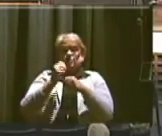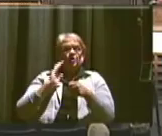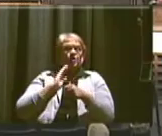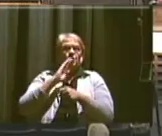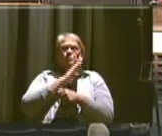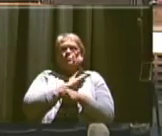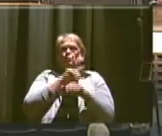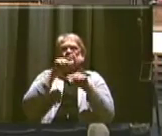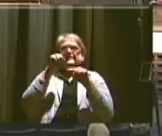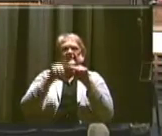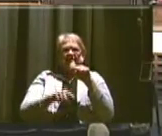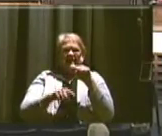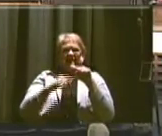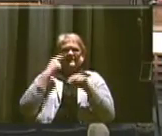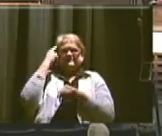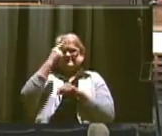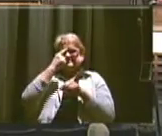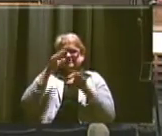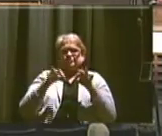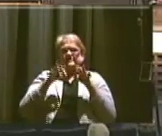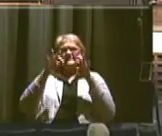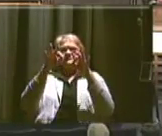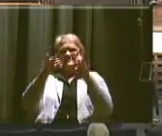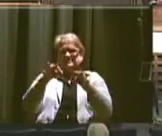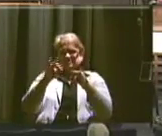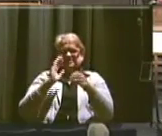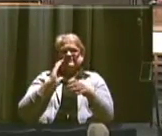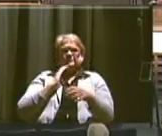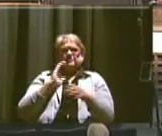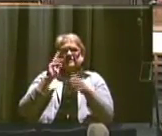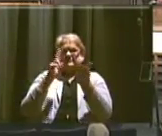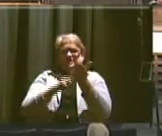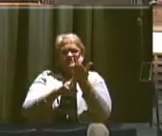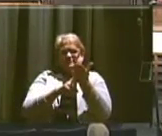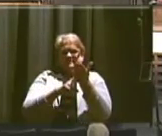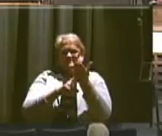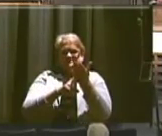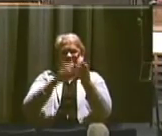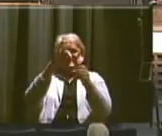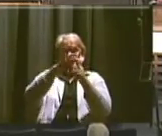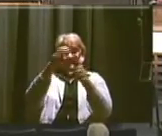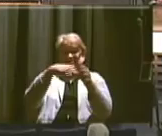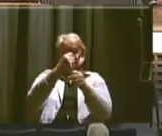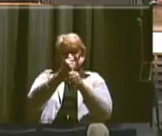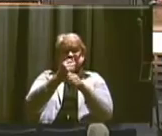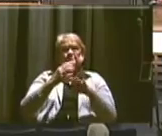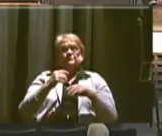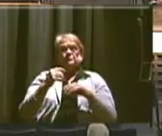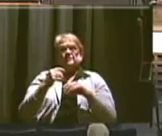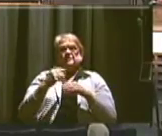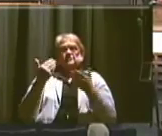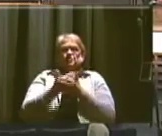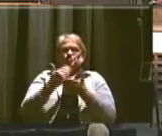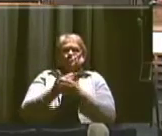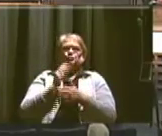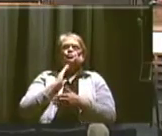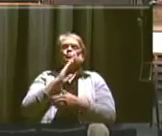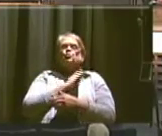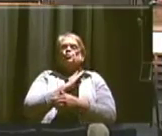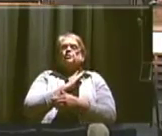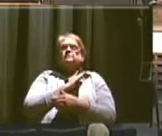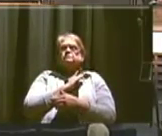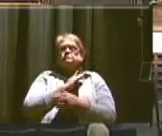cannot consider the extension of a contract. So until the new board was sworn in on January